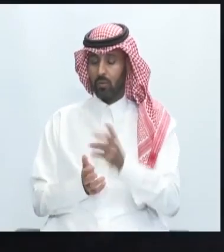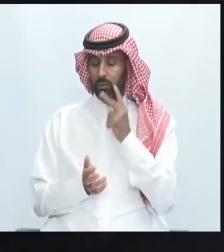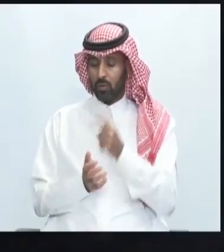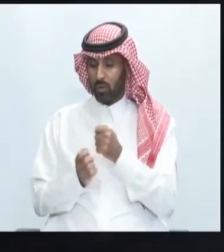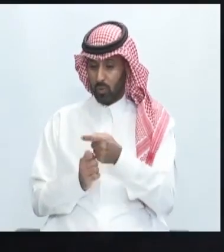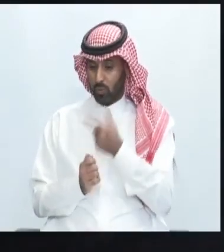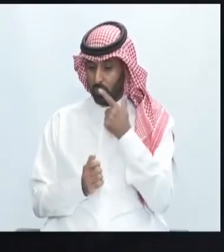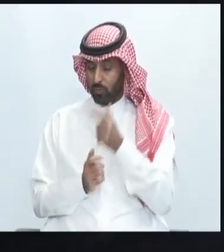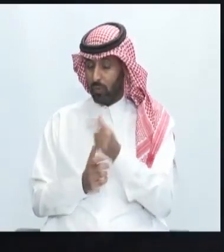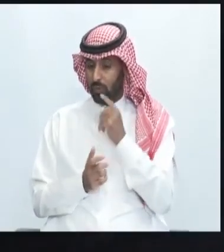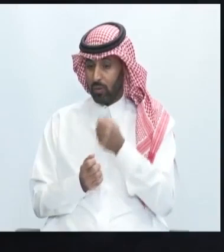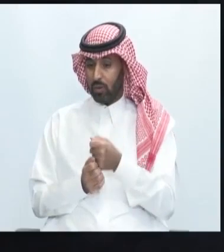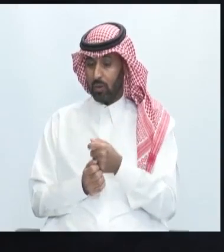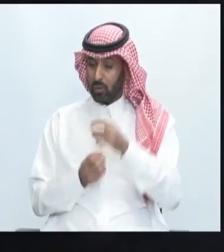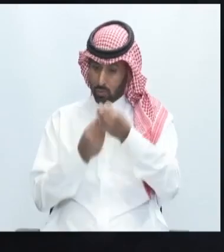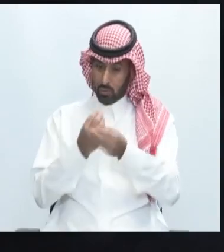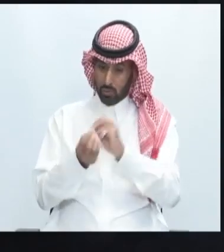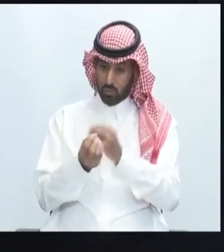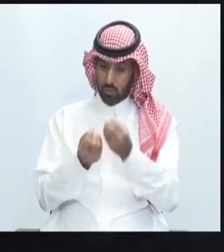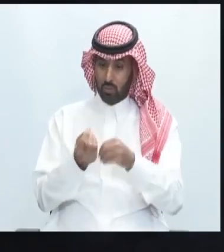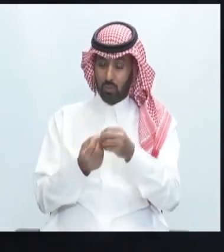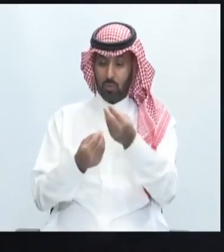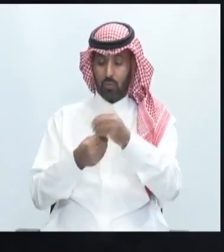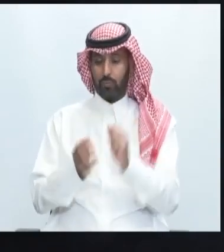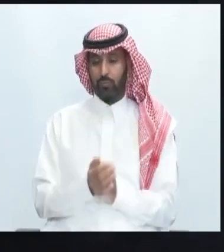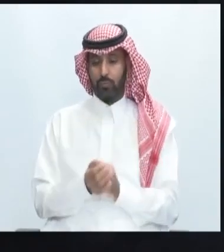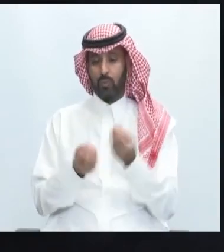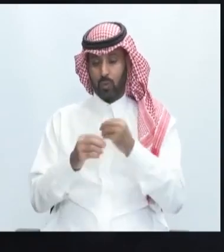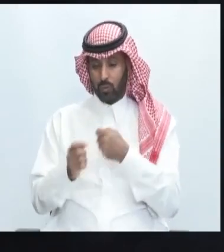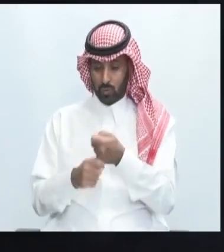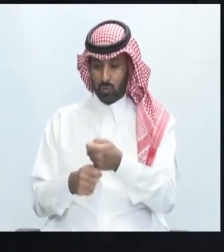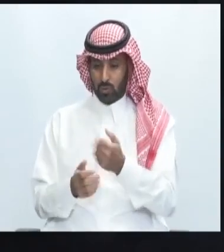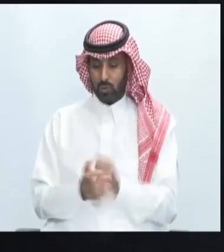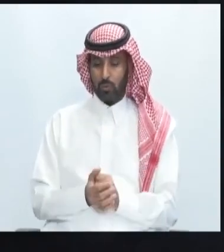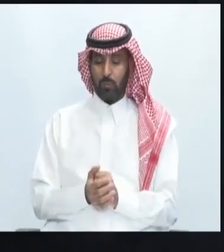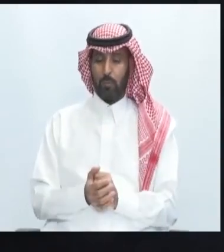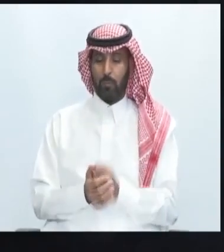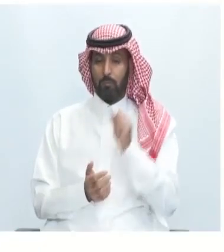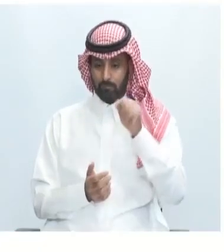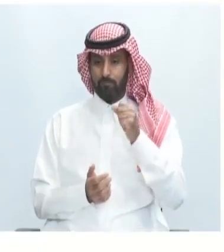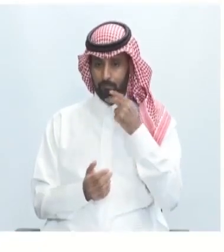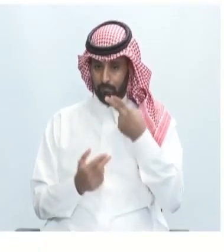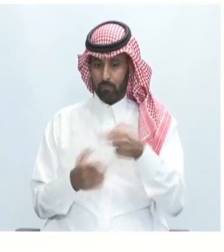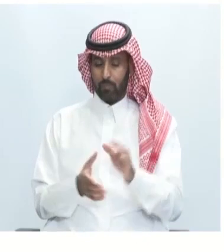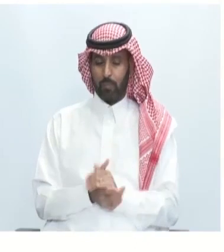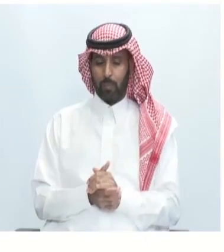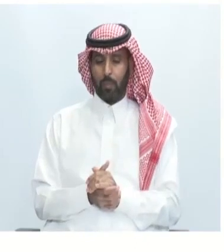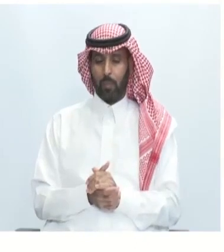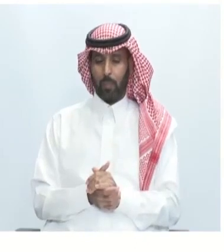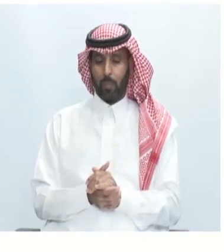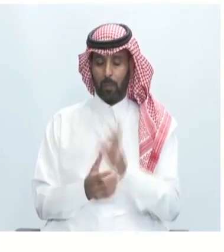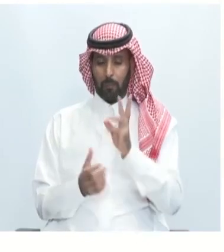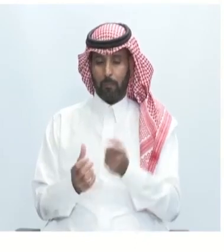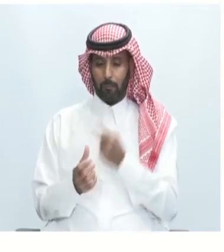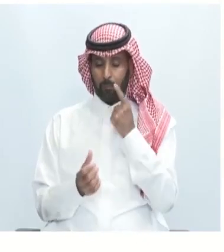$40,000 worth of bananas. So he stole lots of bananas. So, yes, that's correct. The suspect